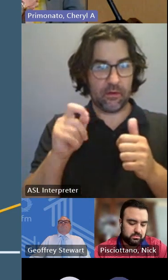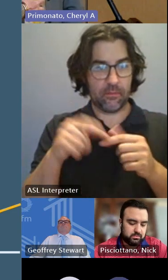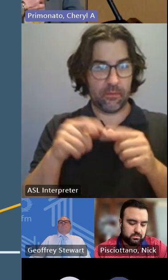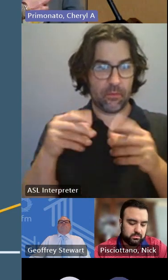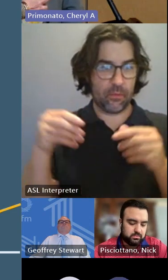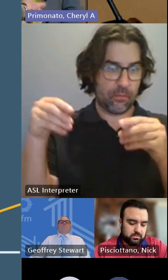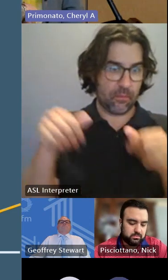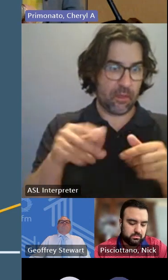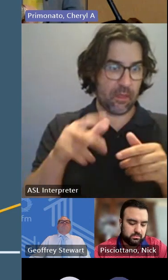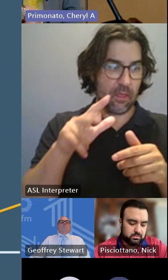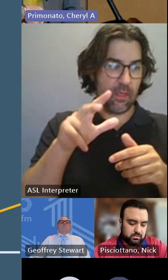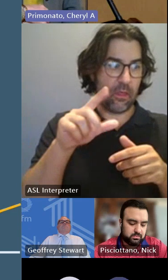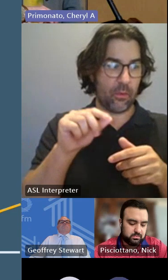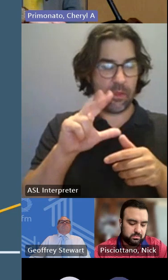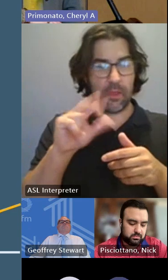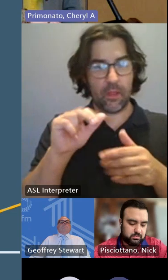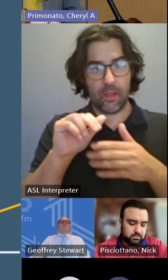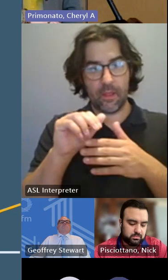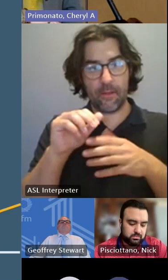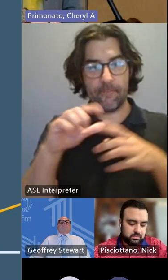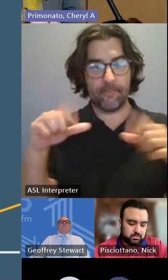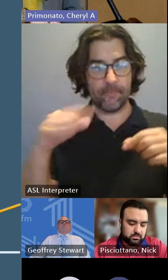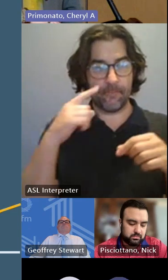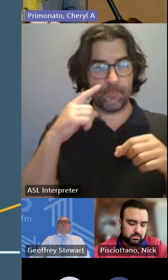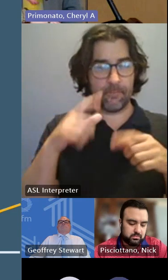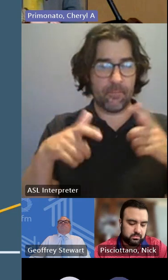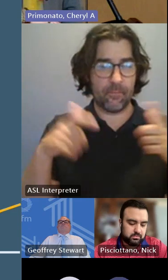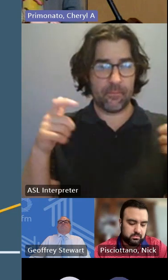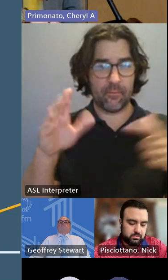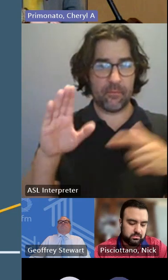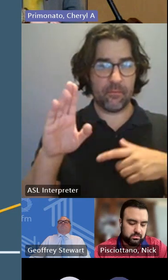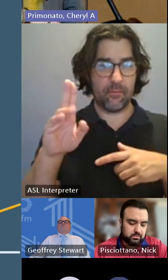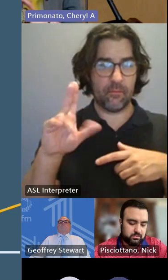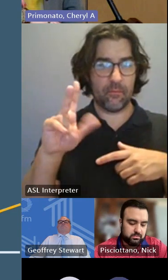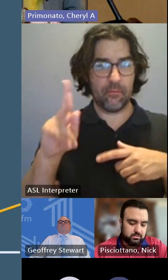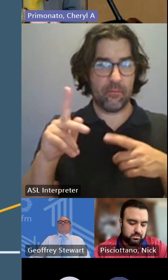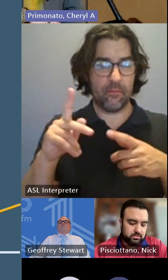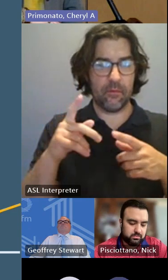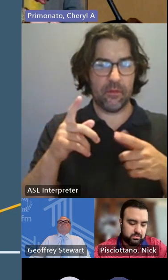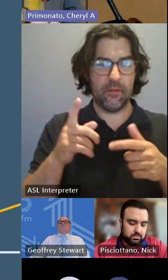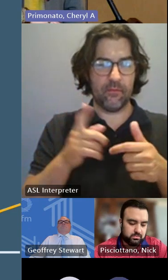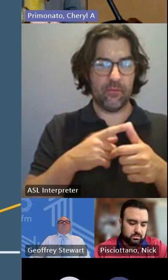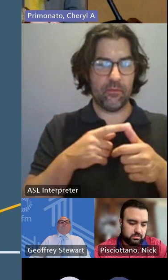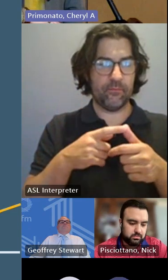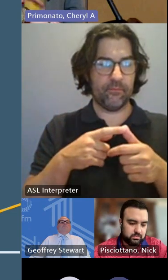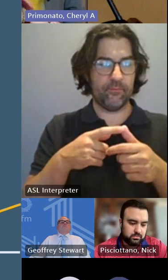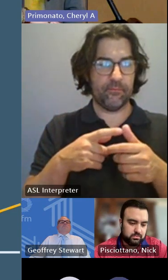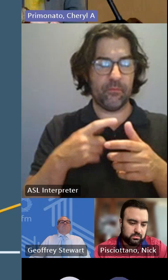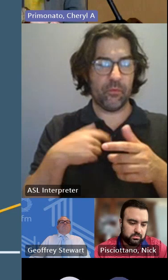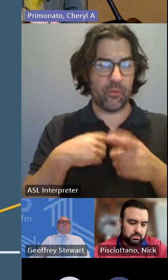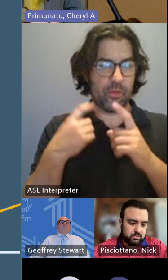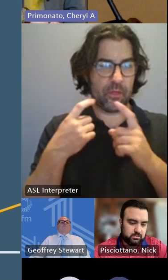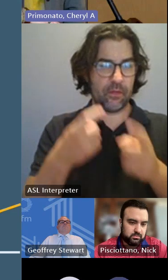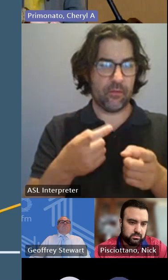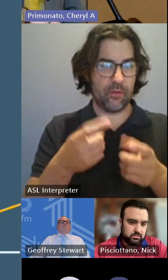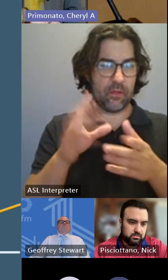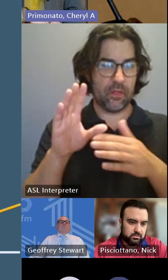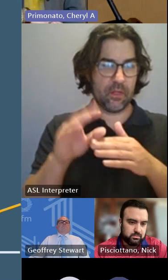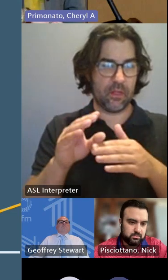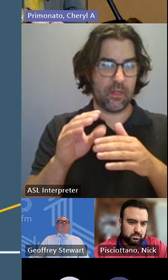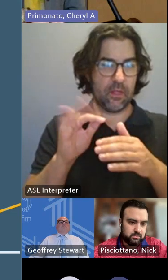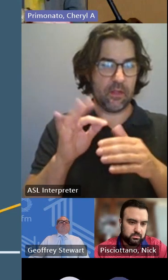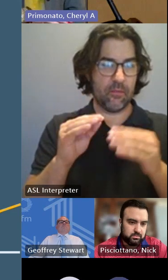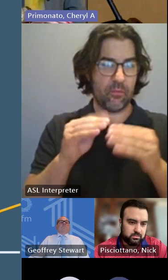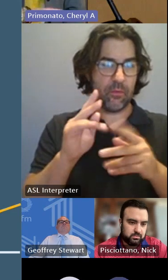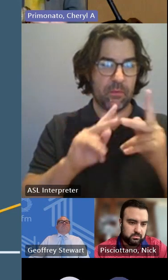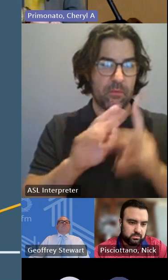passes a month in a big bulk. Is their intention of offering a discount? But this is our first step into this. We will give you a discount to incentivize more people